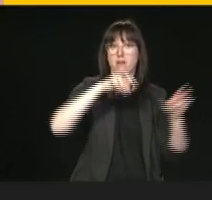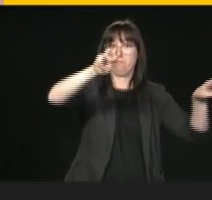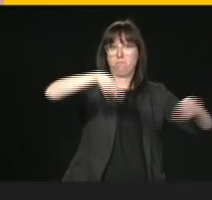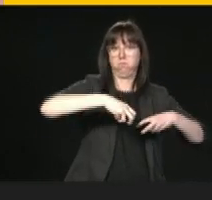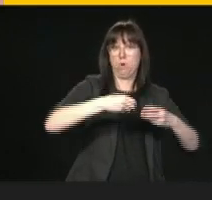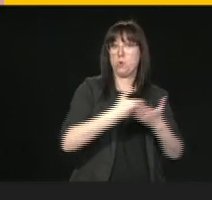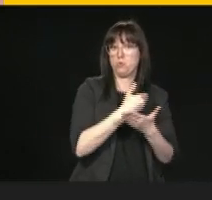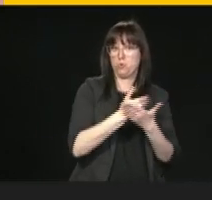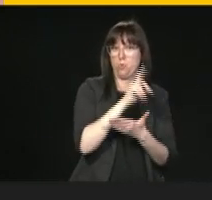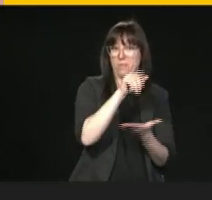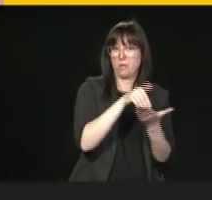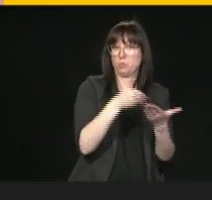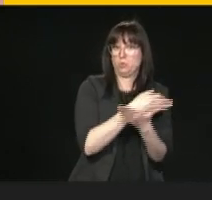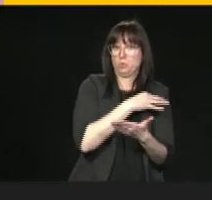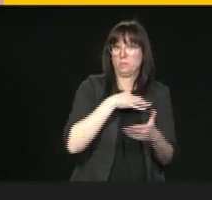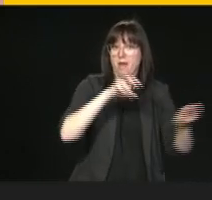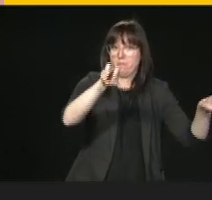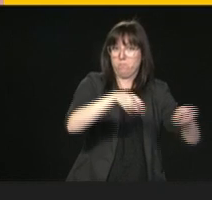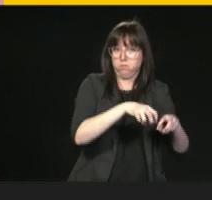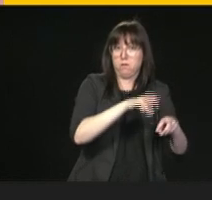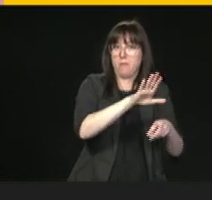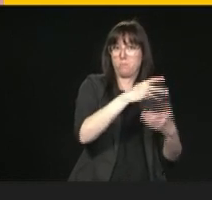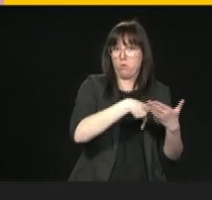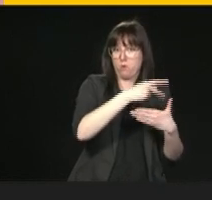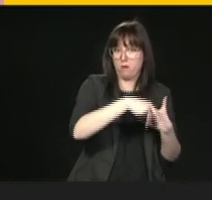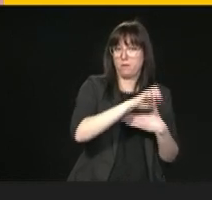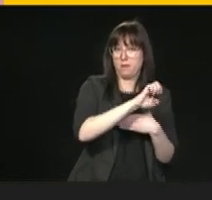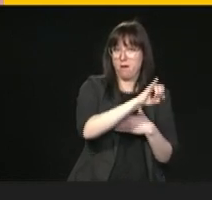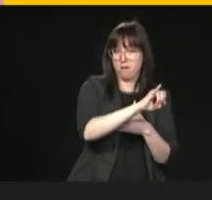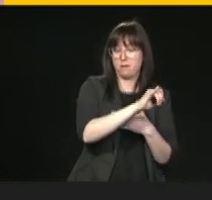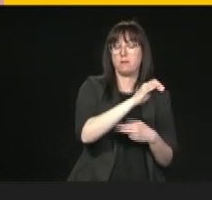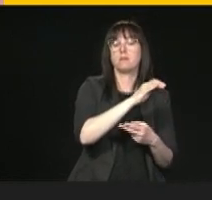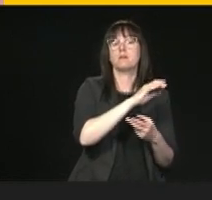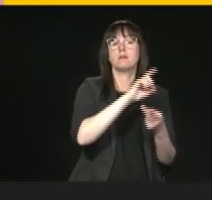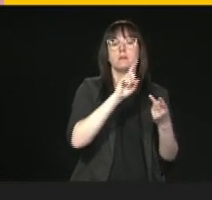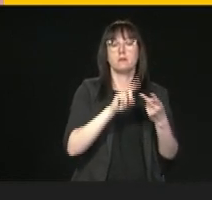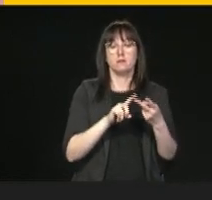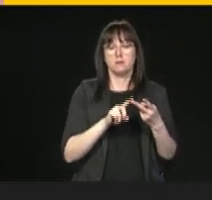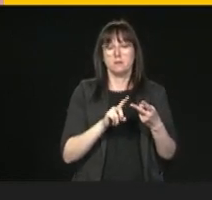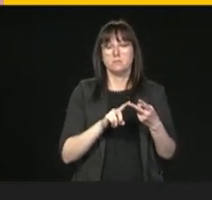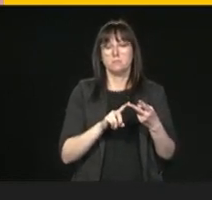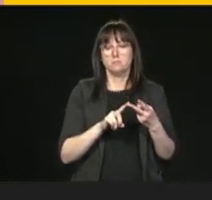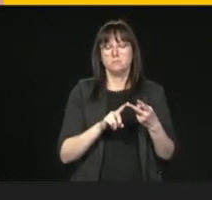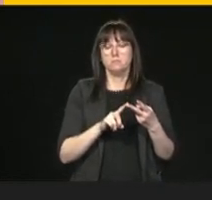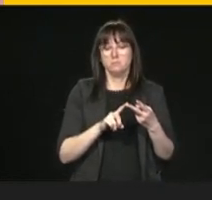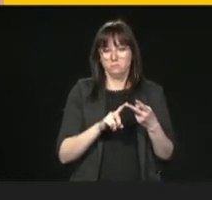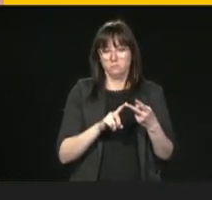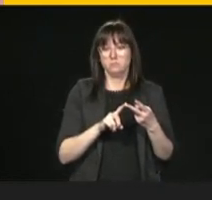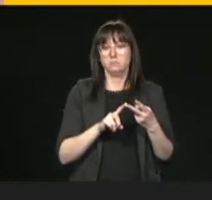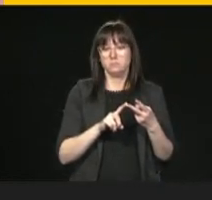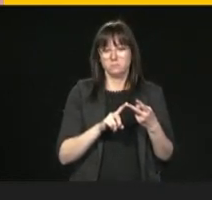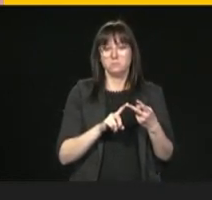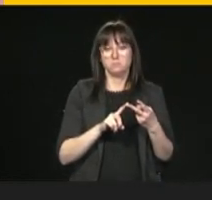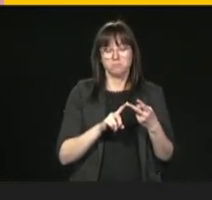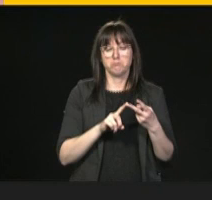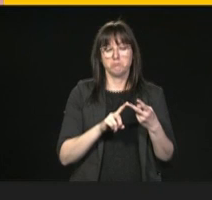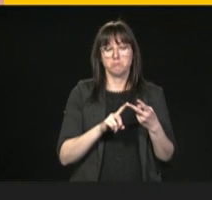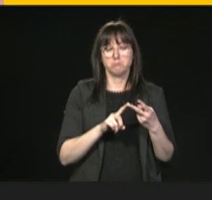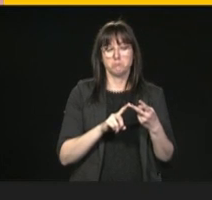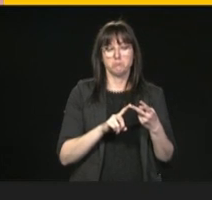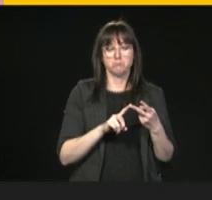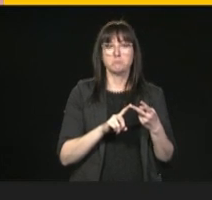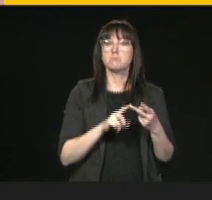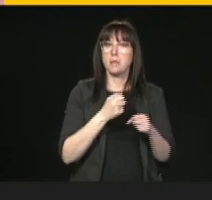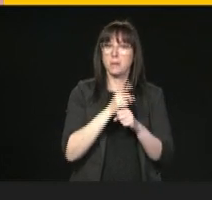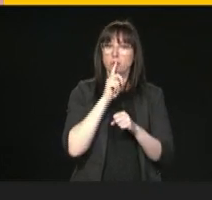for employment insurance. And second, we're going to ensure that employees can work in a safe environment